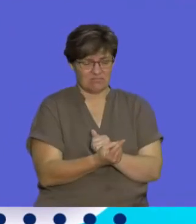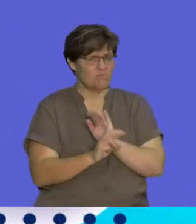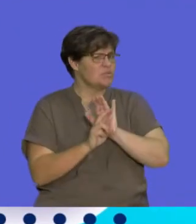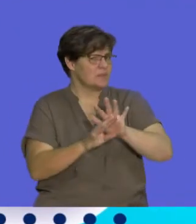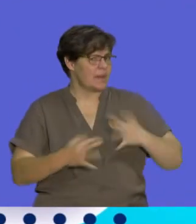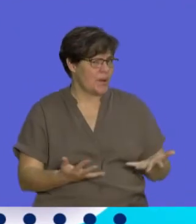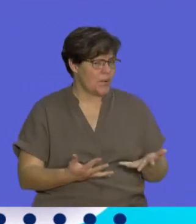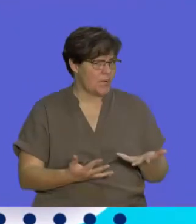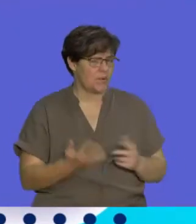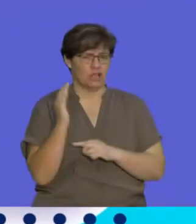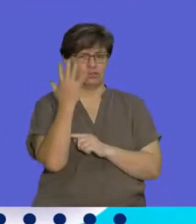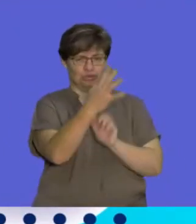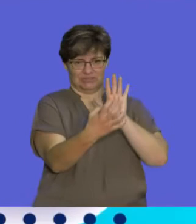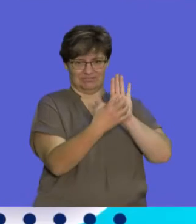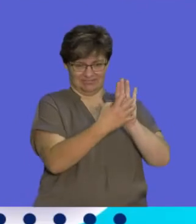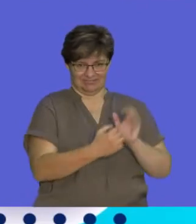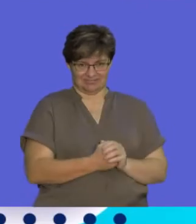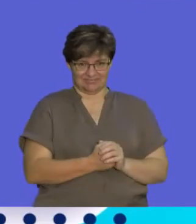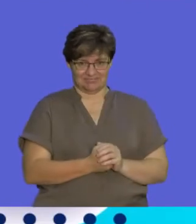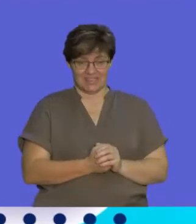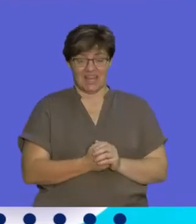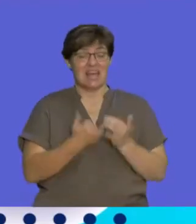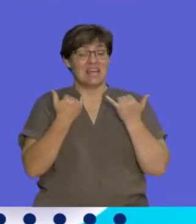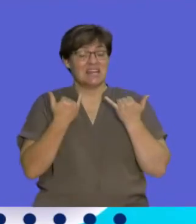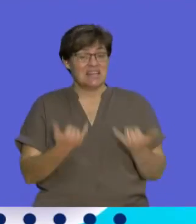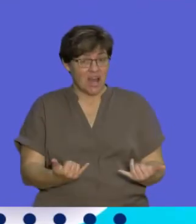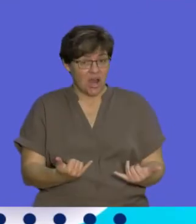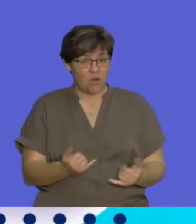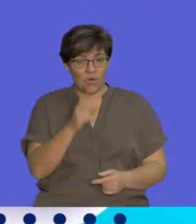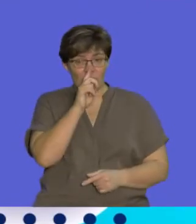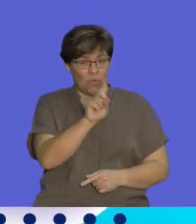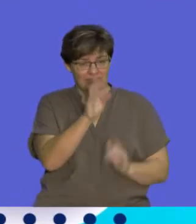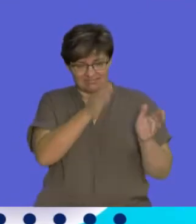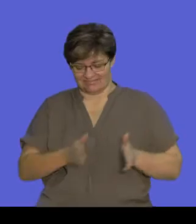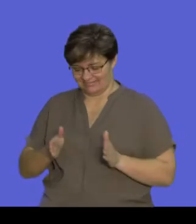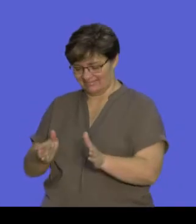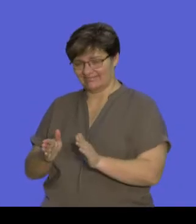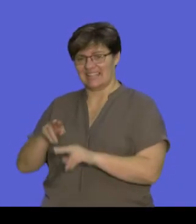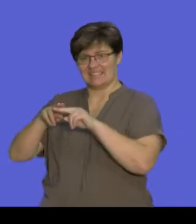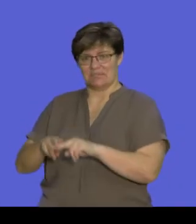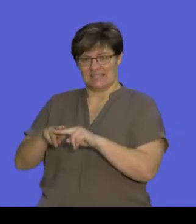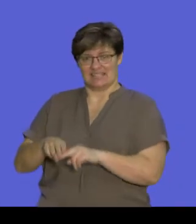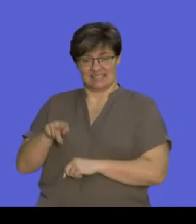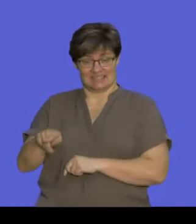diagram. In this example we're going to look at dependent events. So